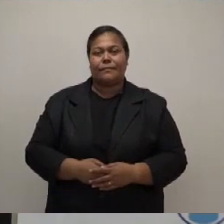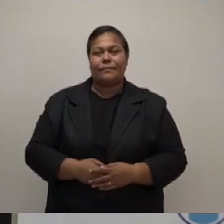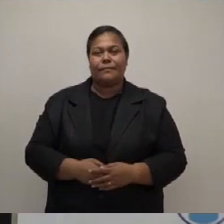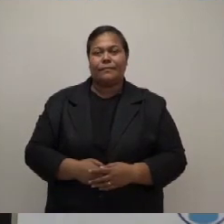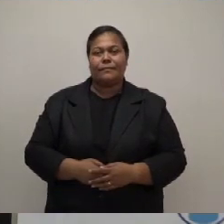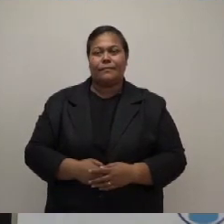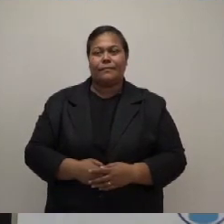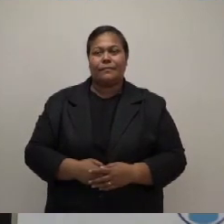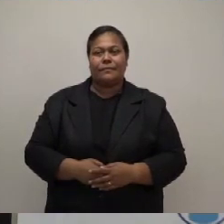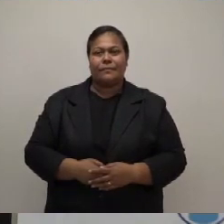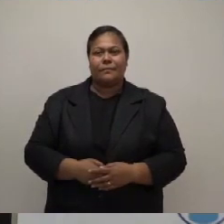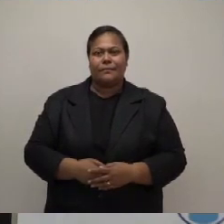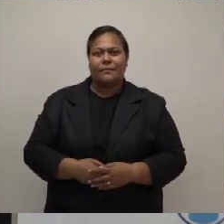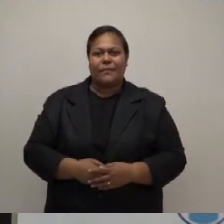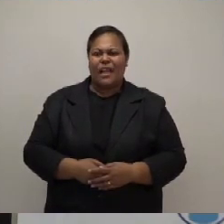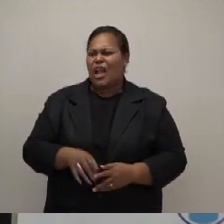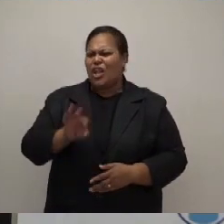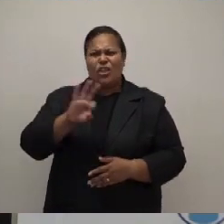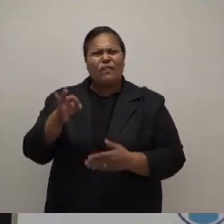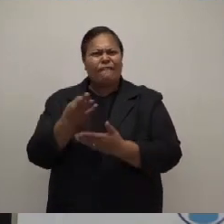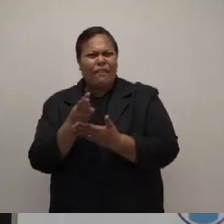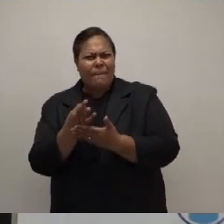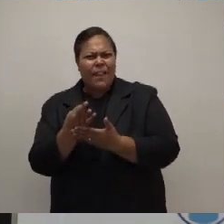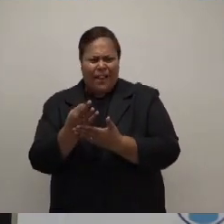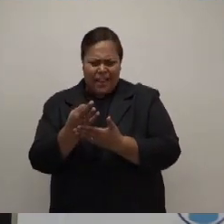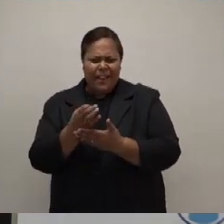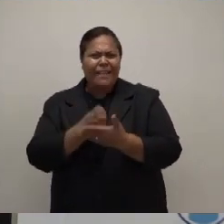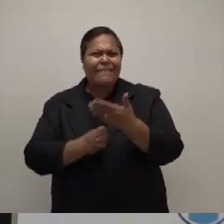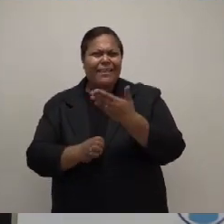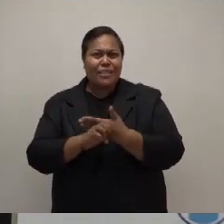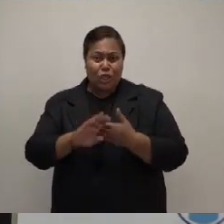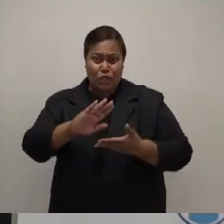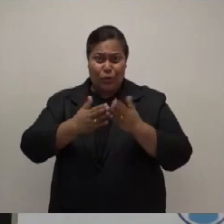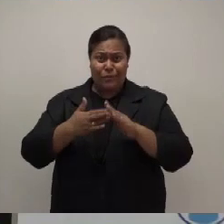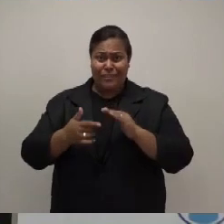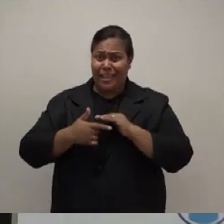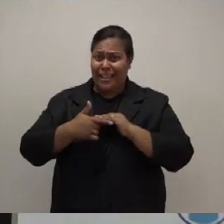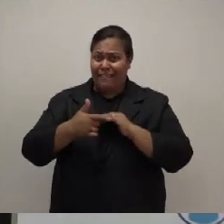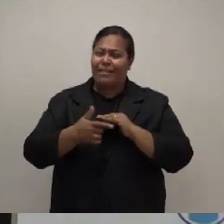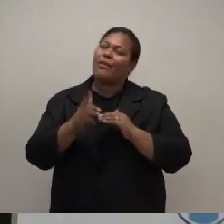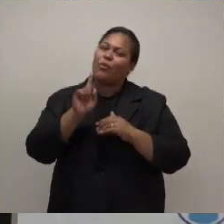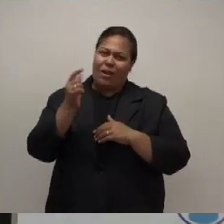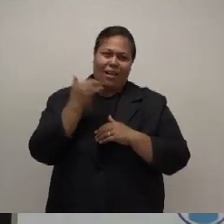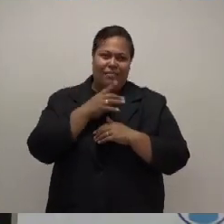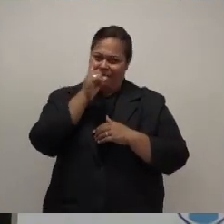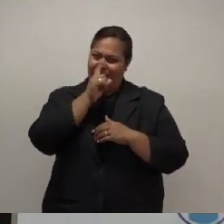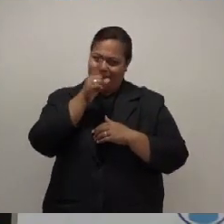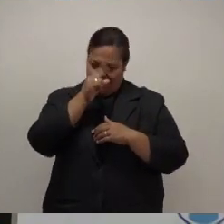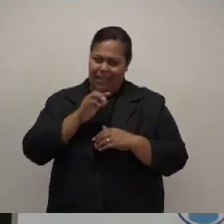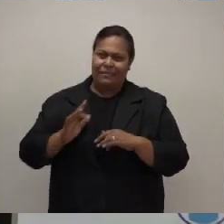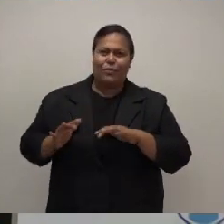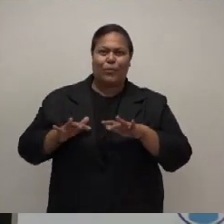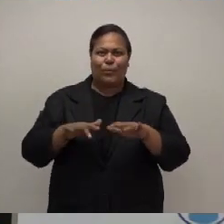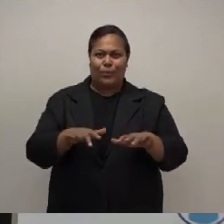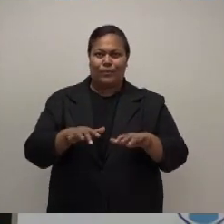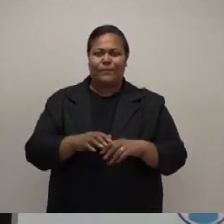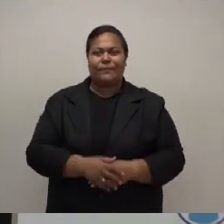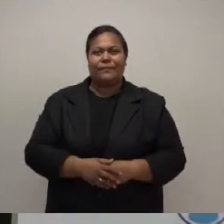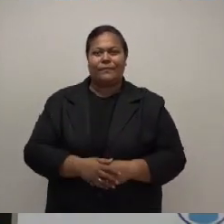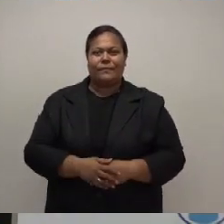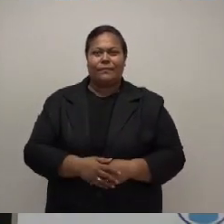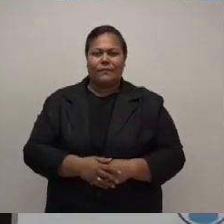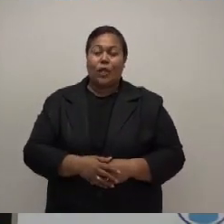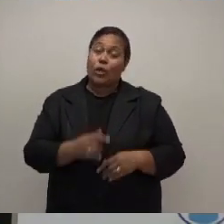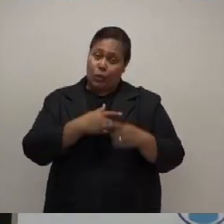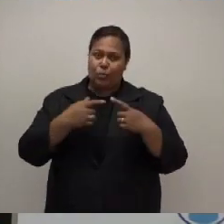For informal sports events at the community level, the 100% limit applies. We'll review this policy in the